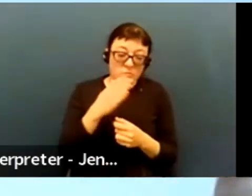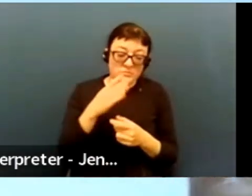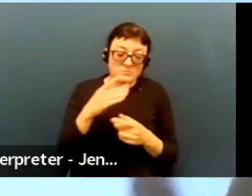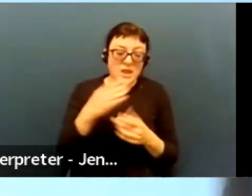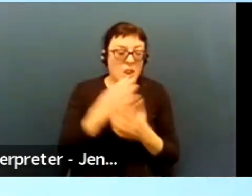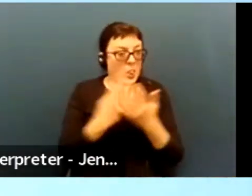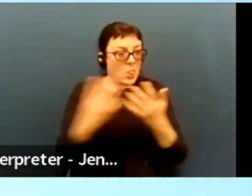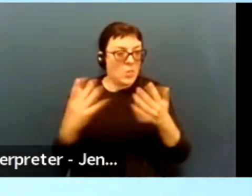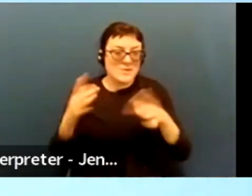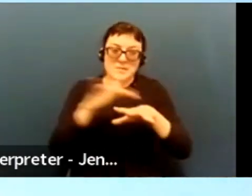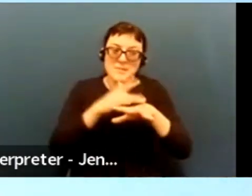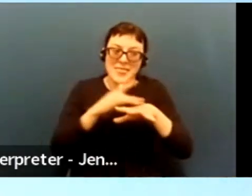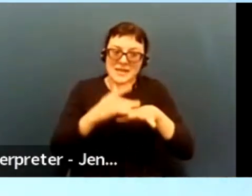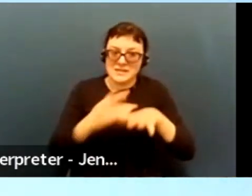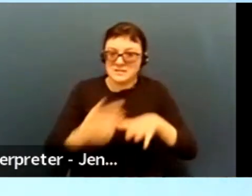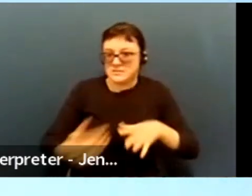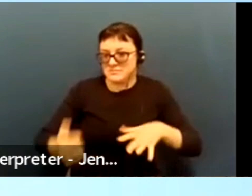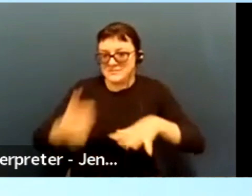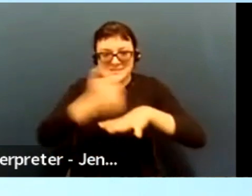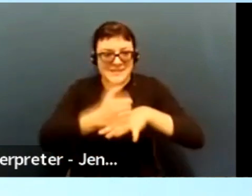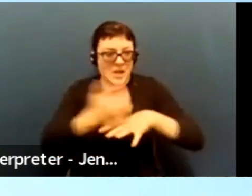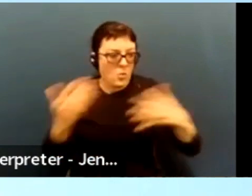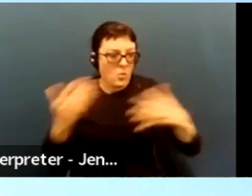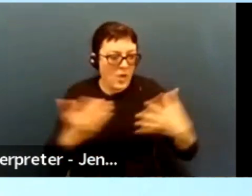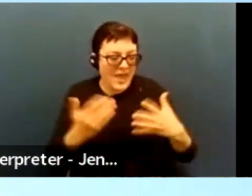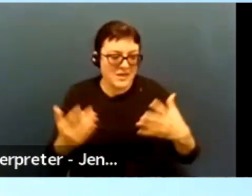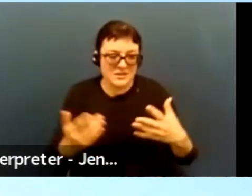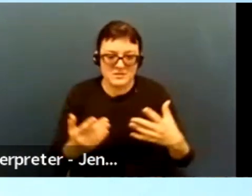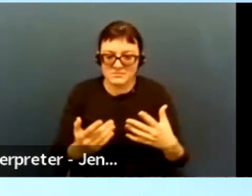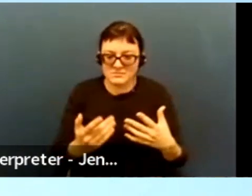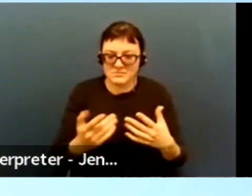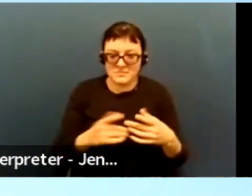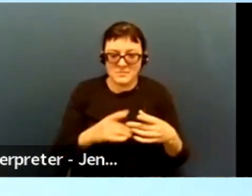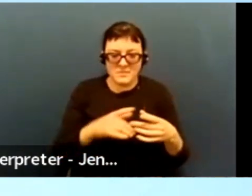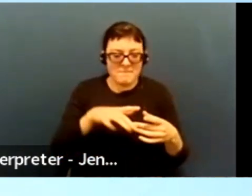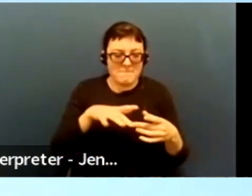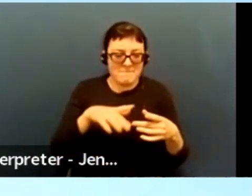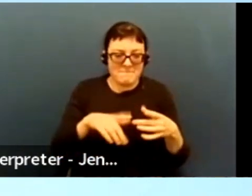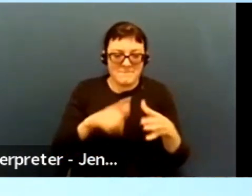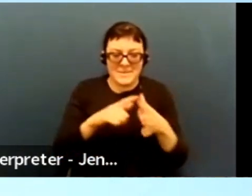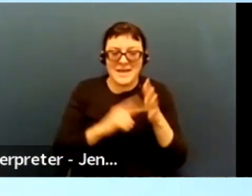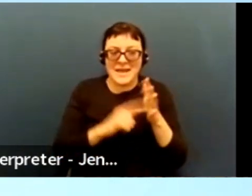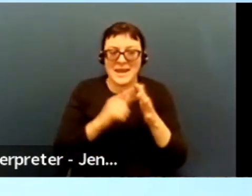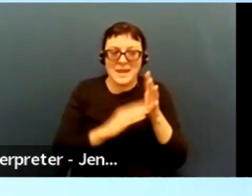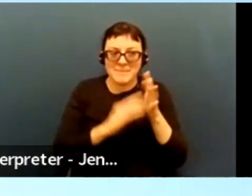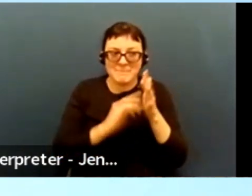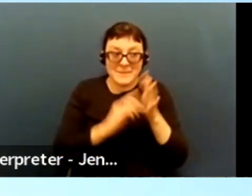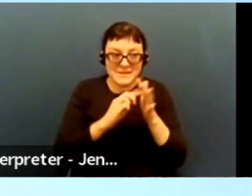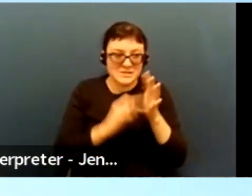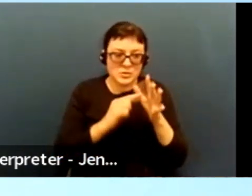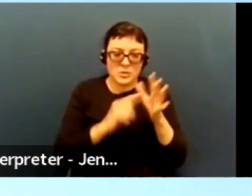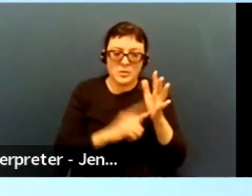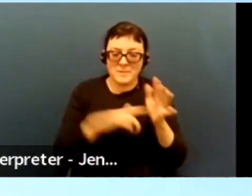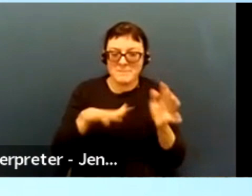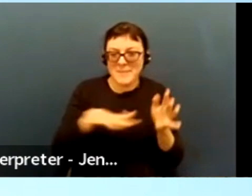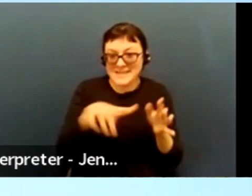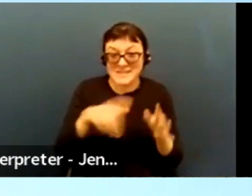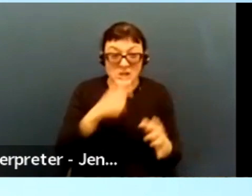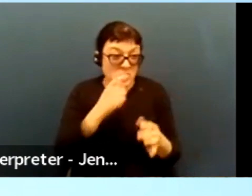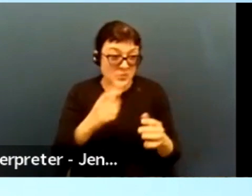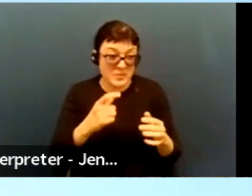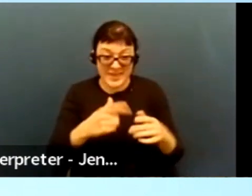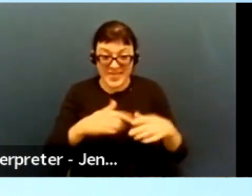And I'm really here to share my love story with you and set you free to do it any way that you want to do